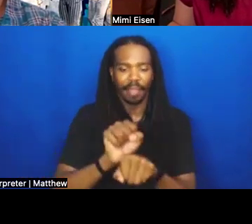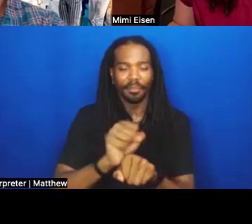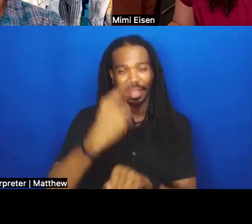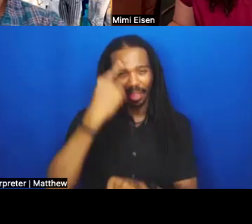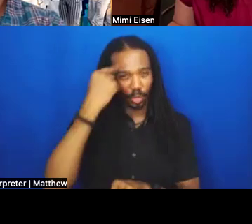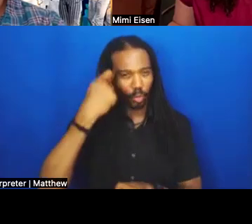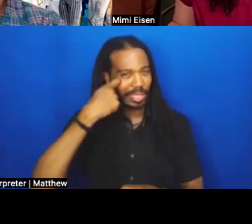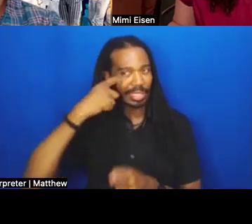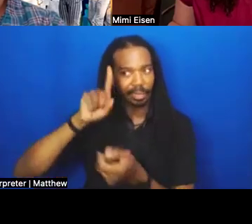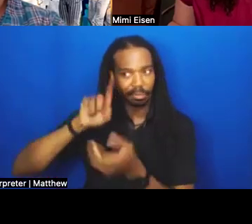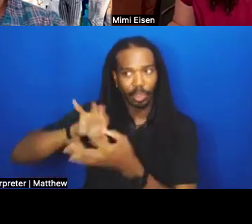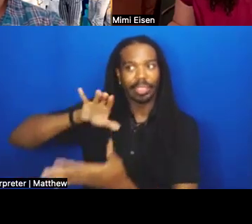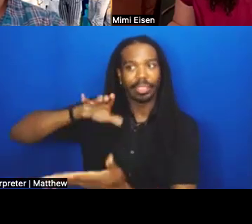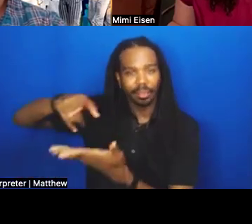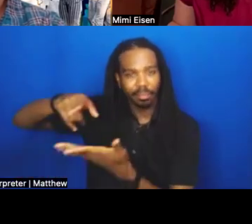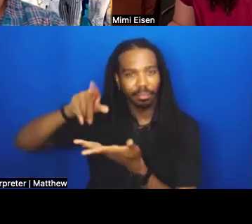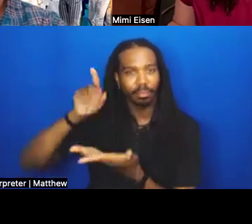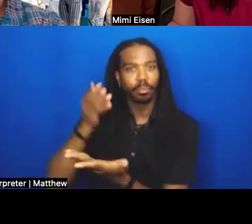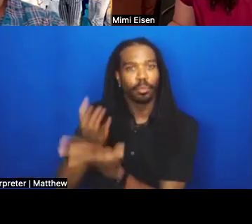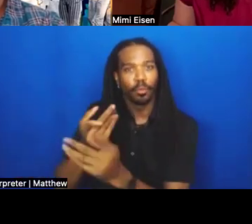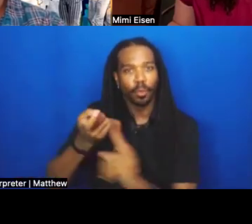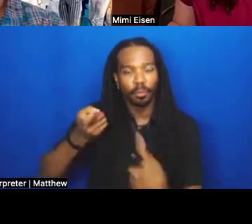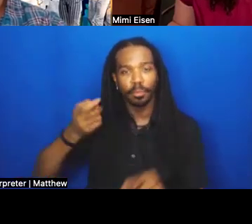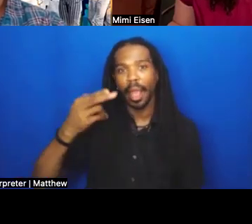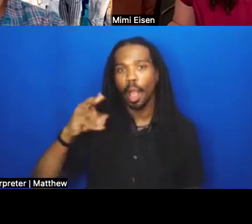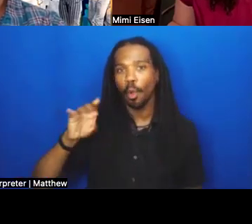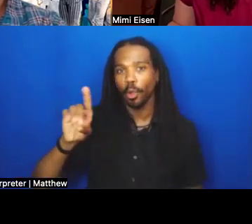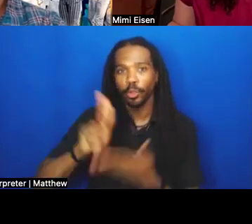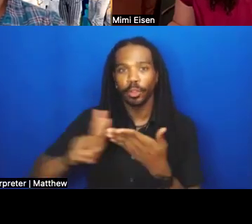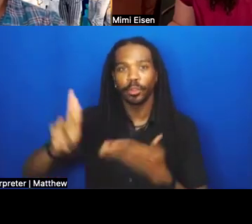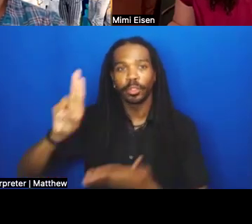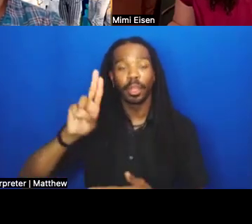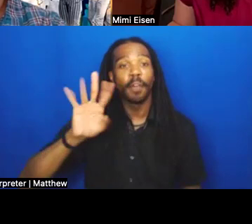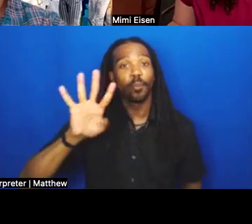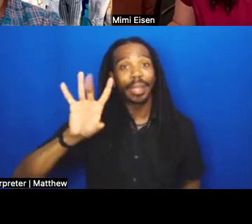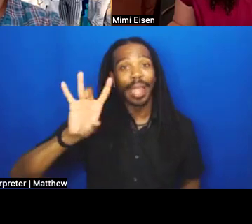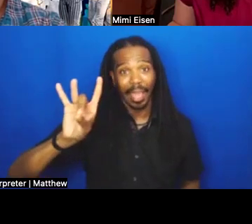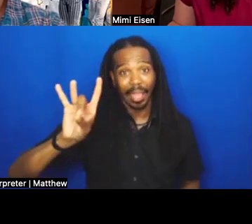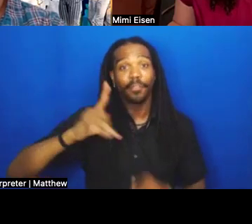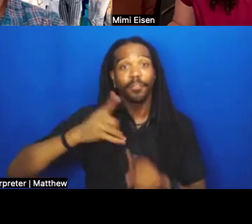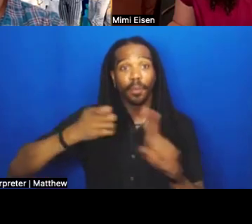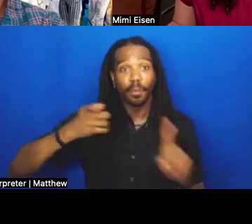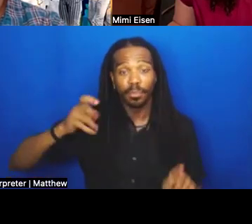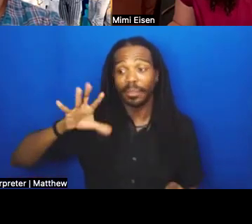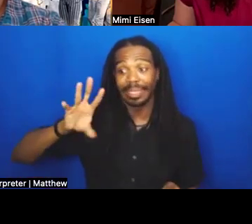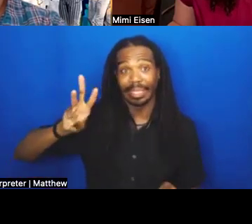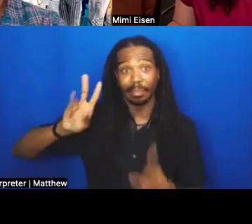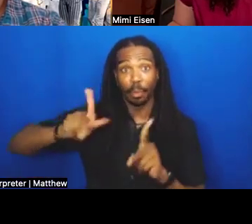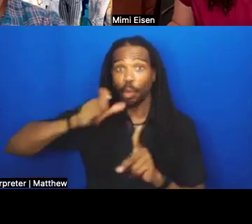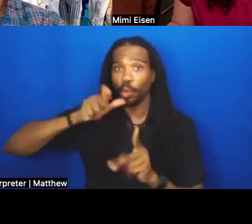that said 48 of the 56 signers profited from slavery.